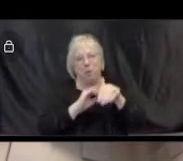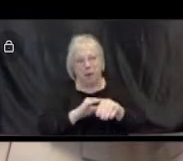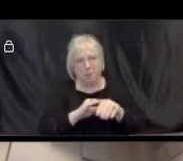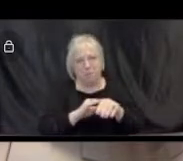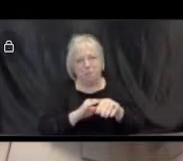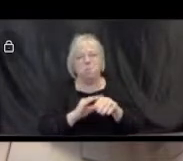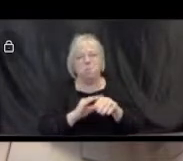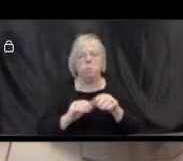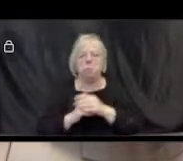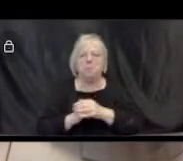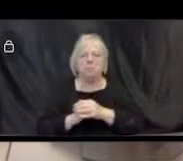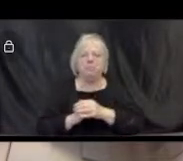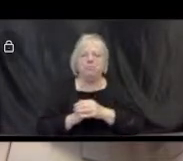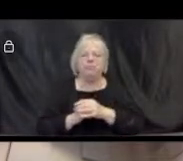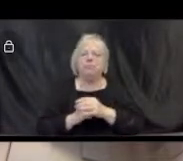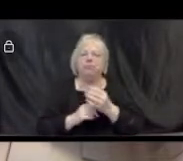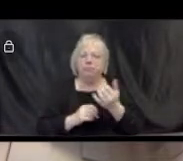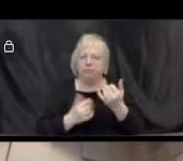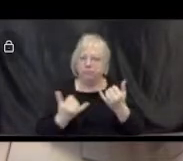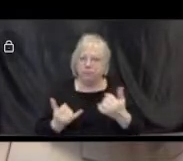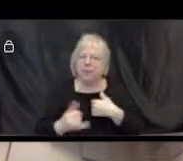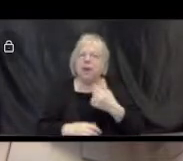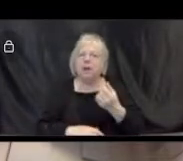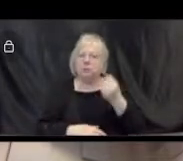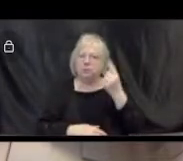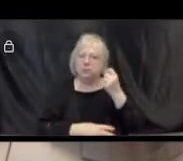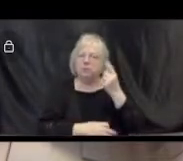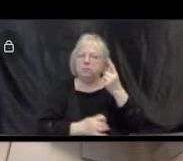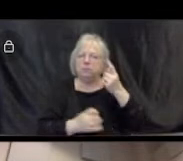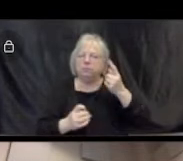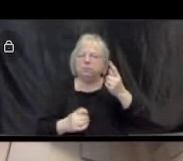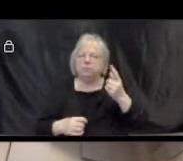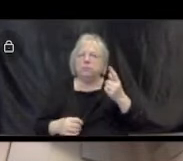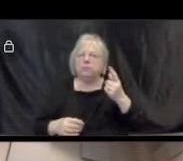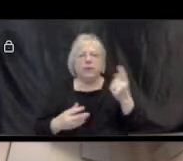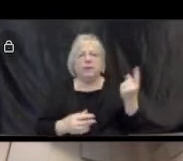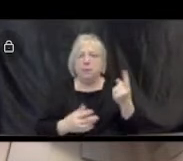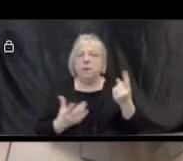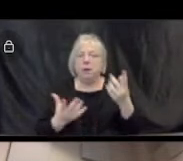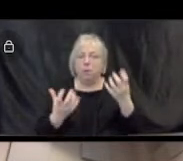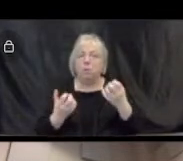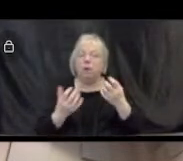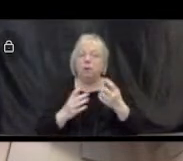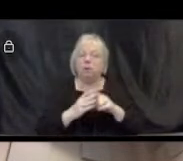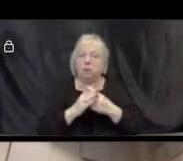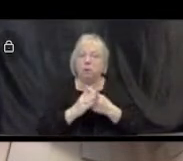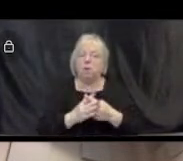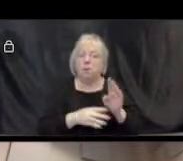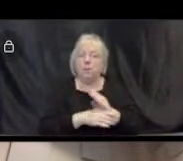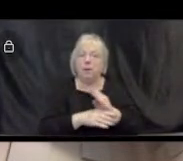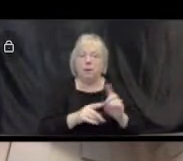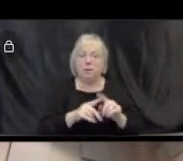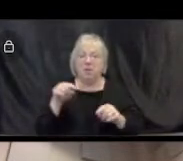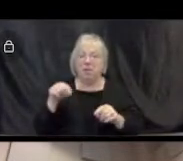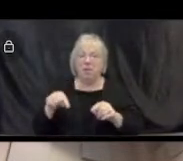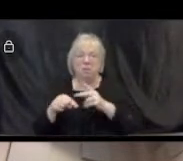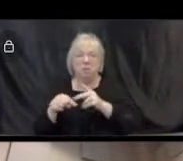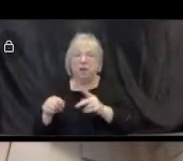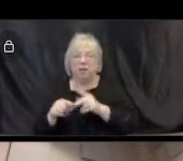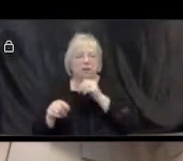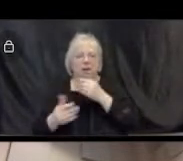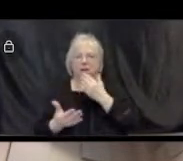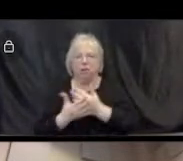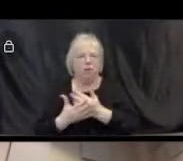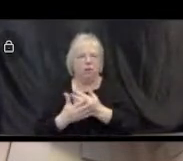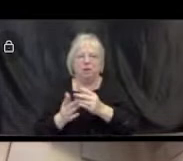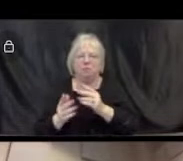I understand others want to start a business, but this here is just not a good location